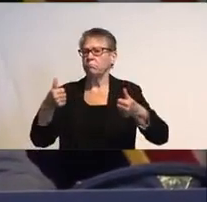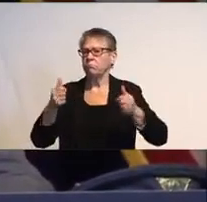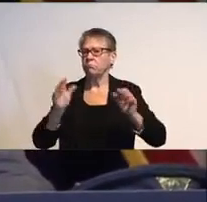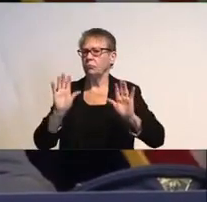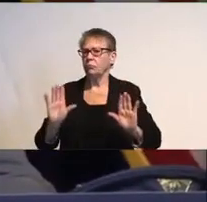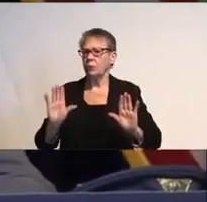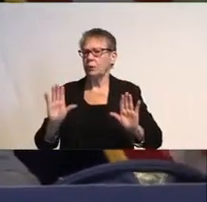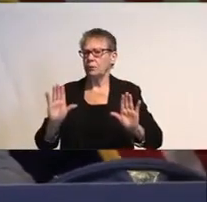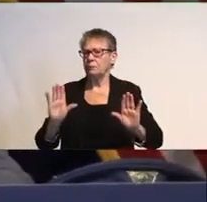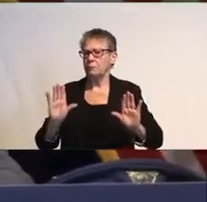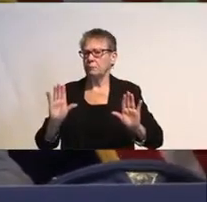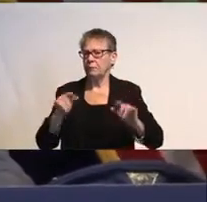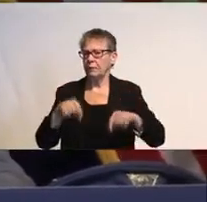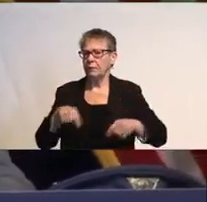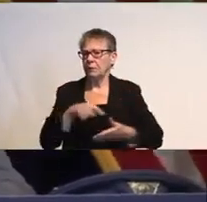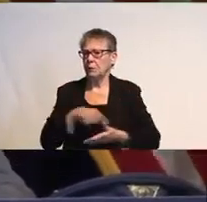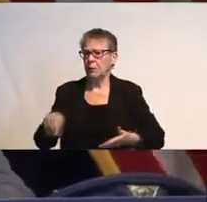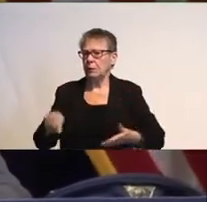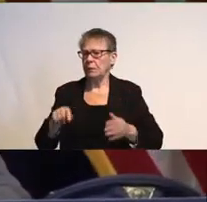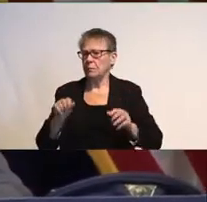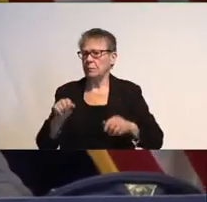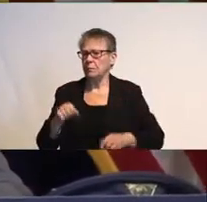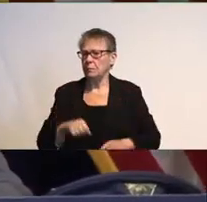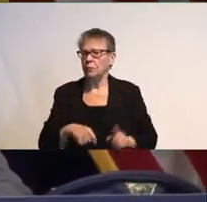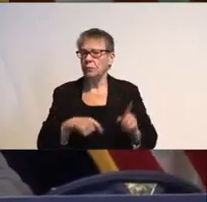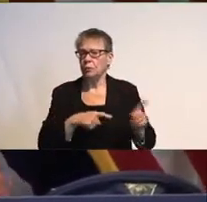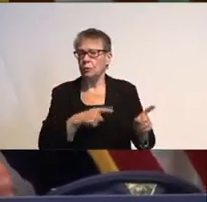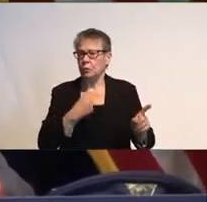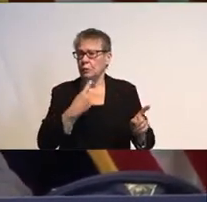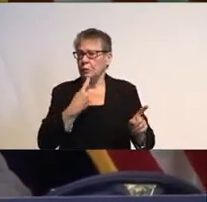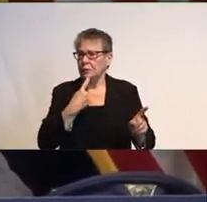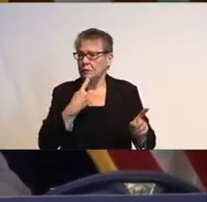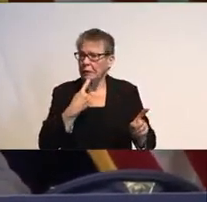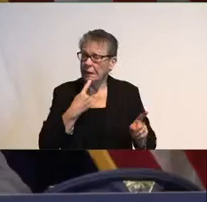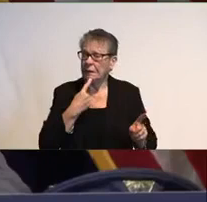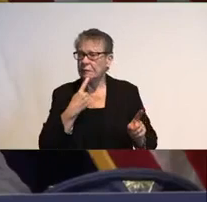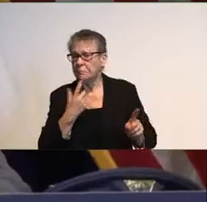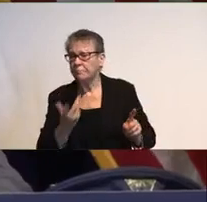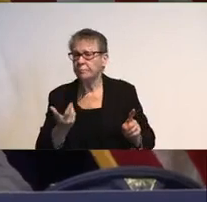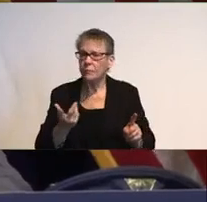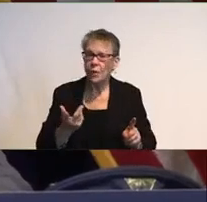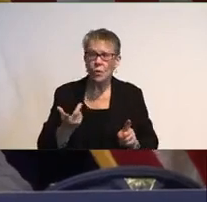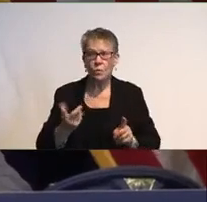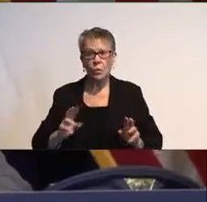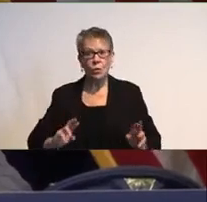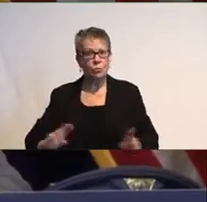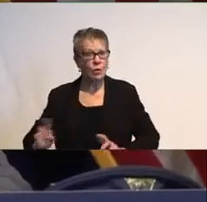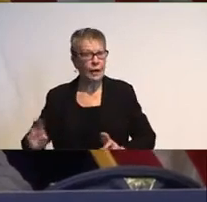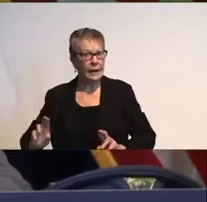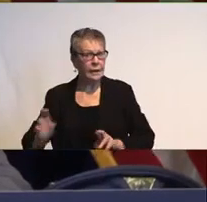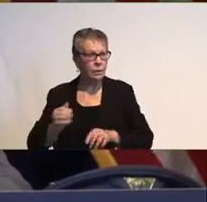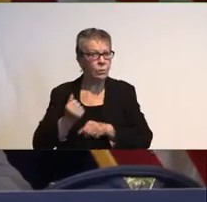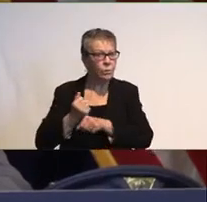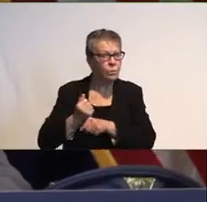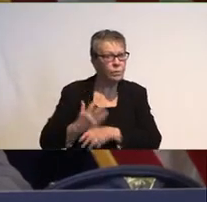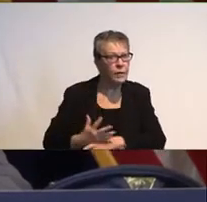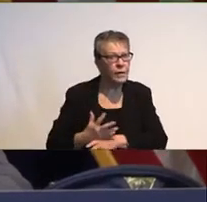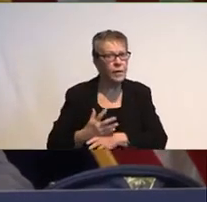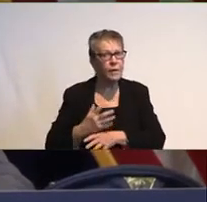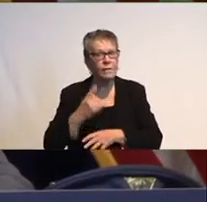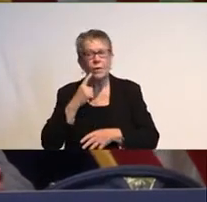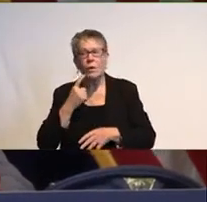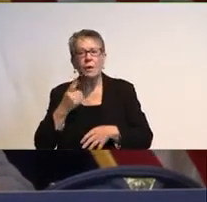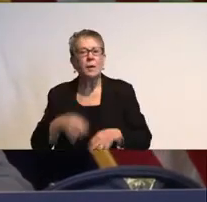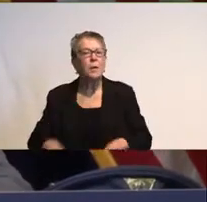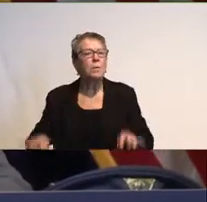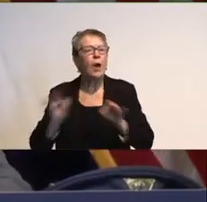morning. And as far to your point, is from a preparedness standpoint, we know that preparedness is one of the pillars of emergency management.